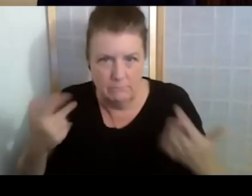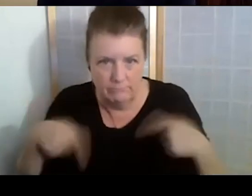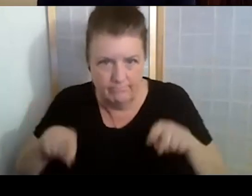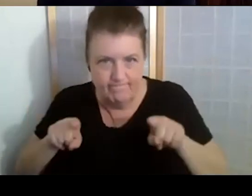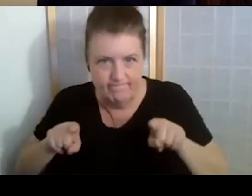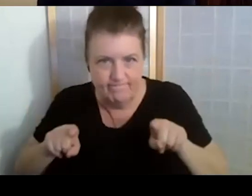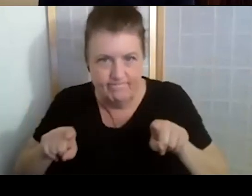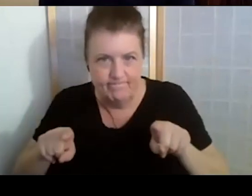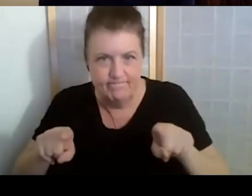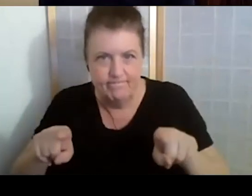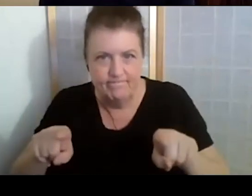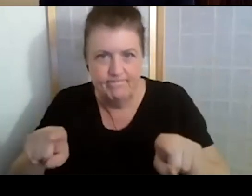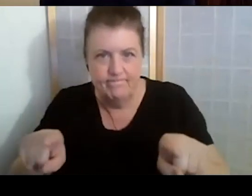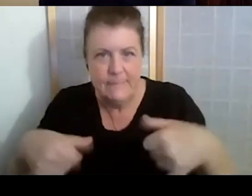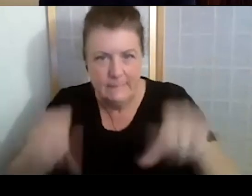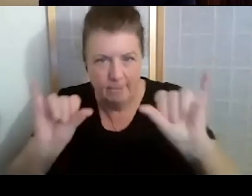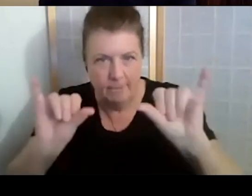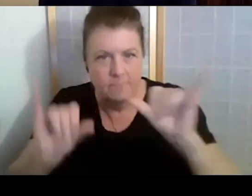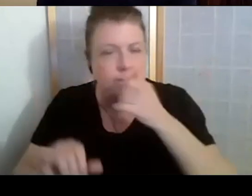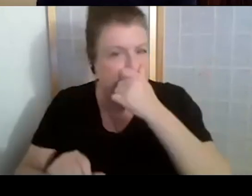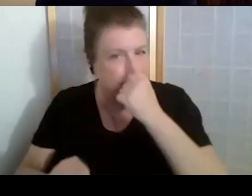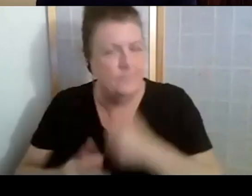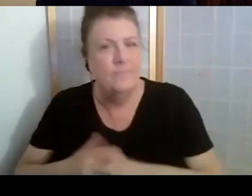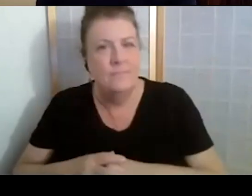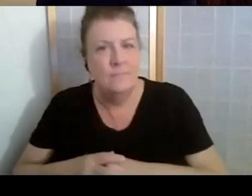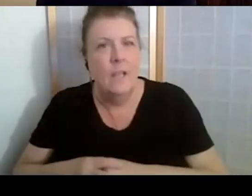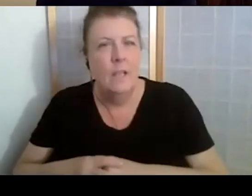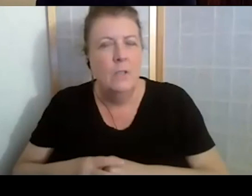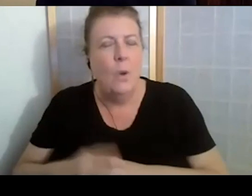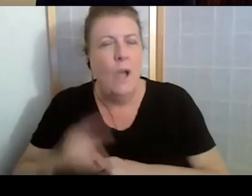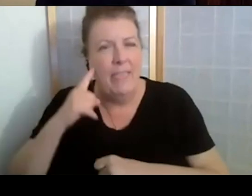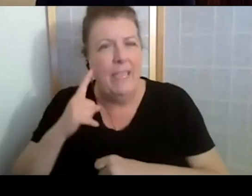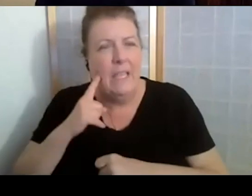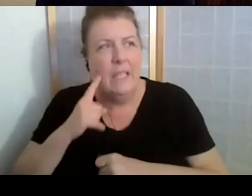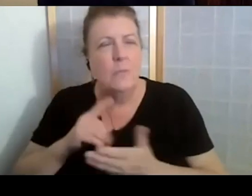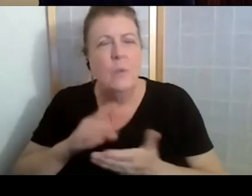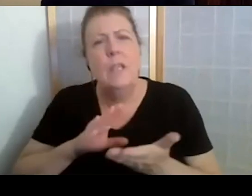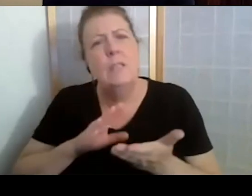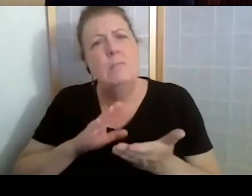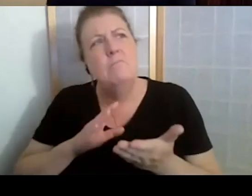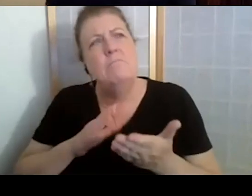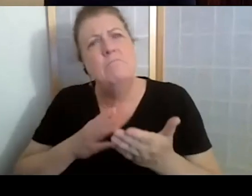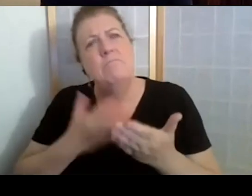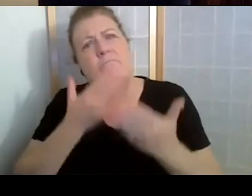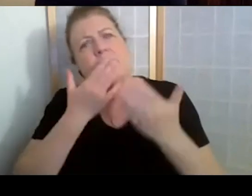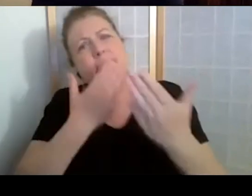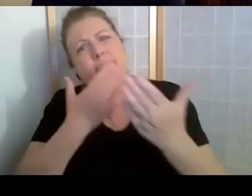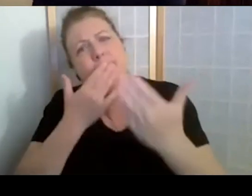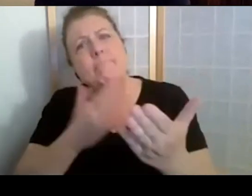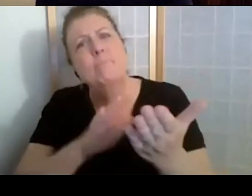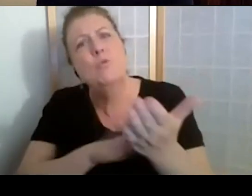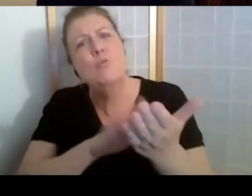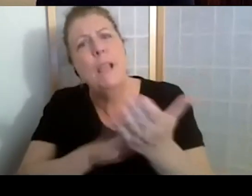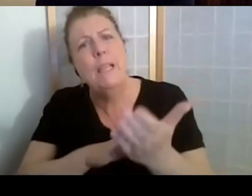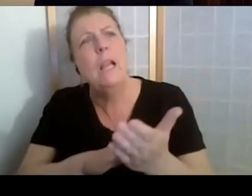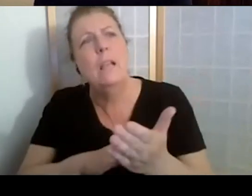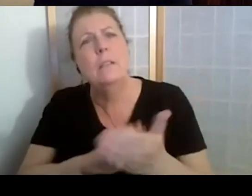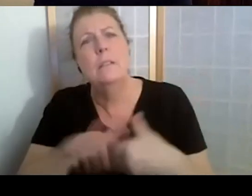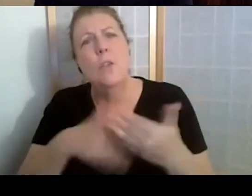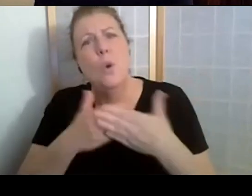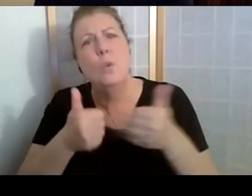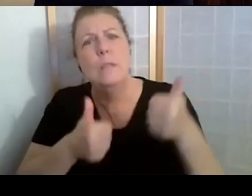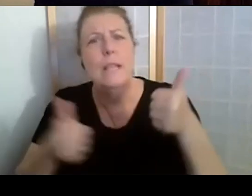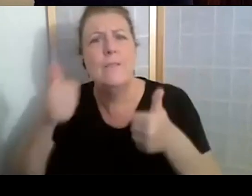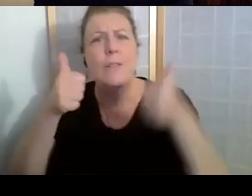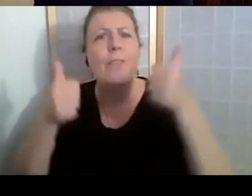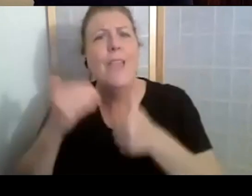this sort of level of zeitgeistiness on the executive side. I think that they all recognize that. I think that's a great place to stop.